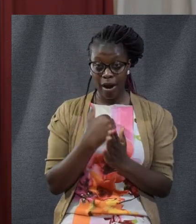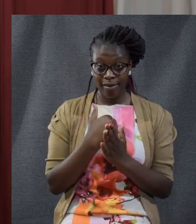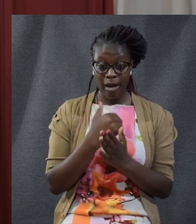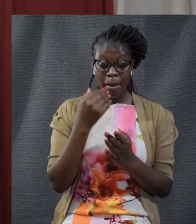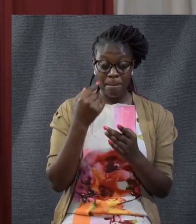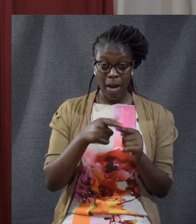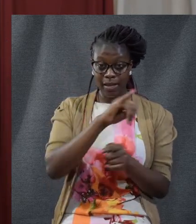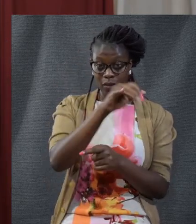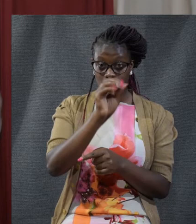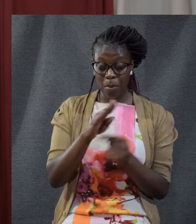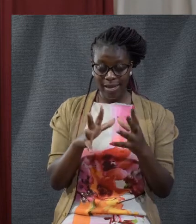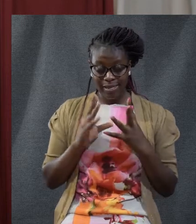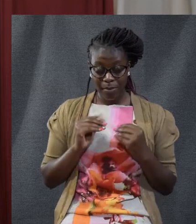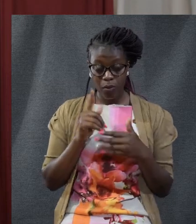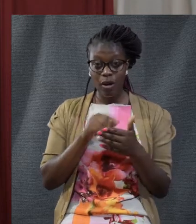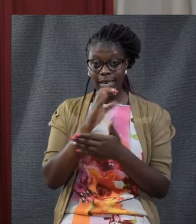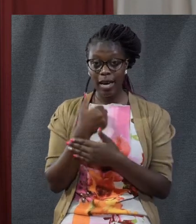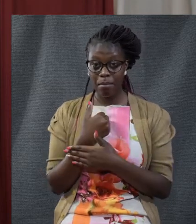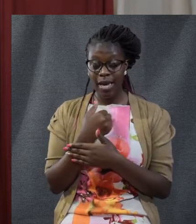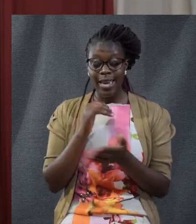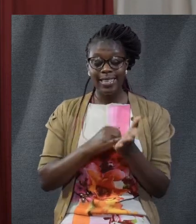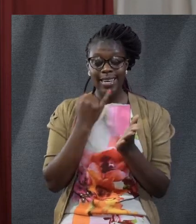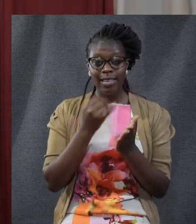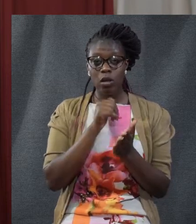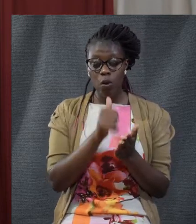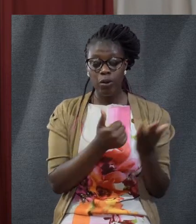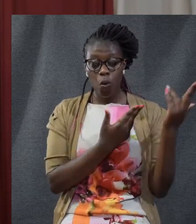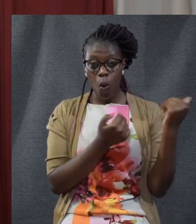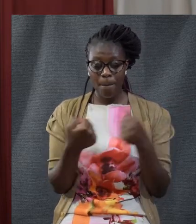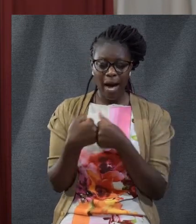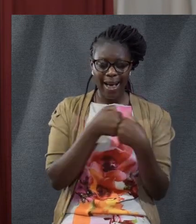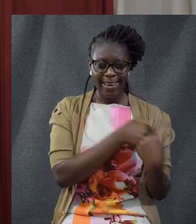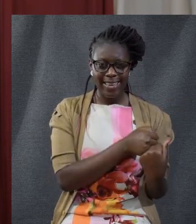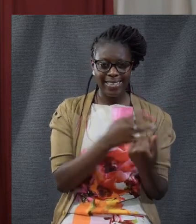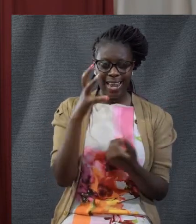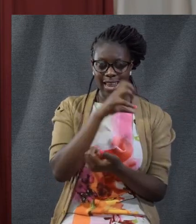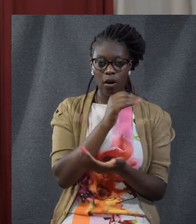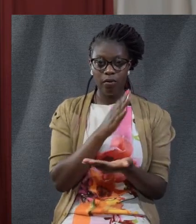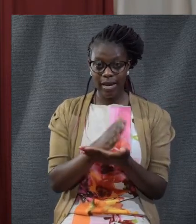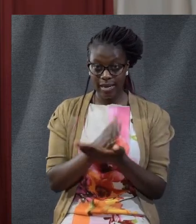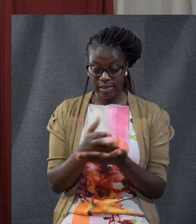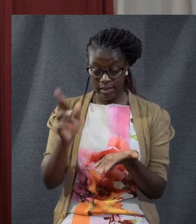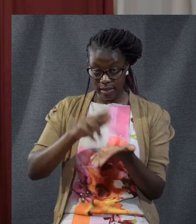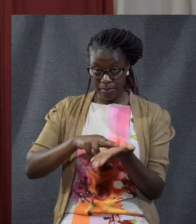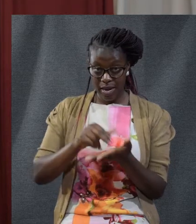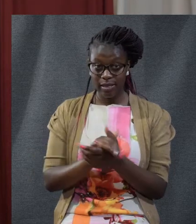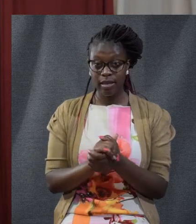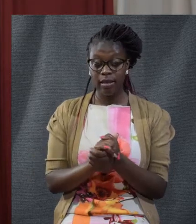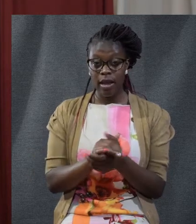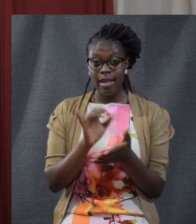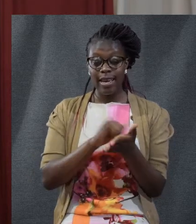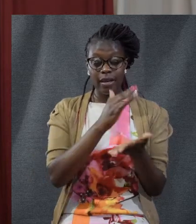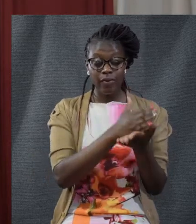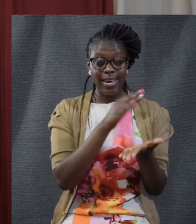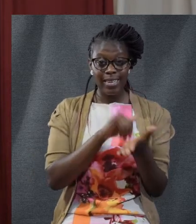acknowledges what he was going through. So in his hope, it is not hope against lack of reality. And please, I'll repeat this.